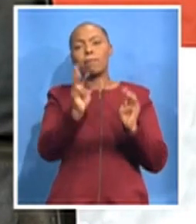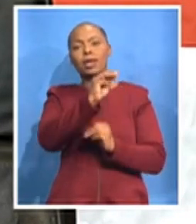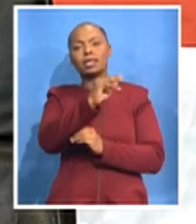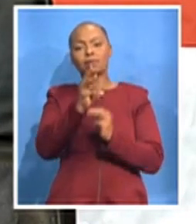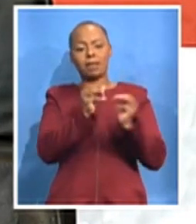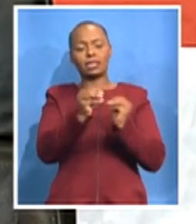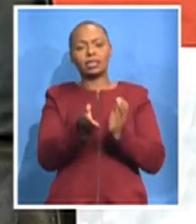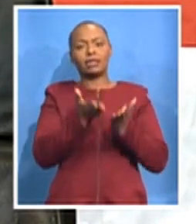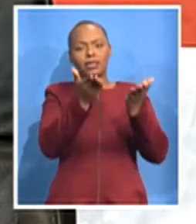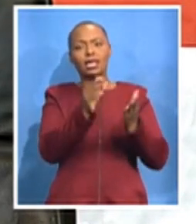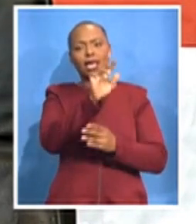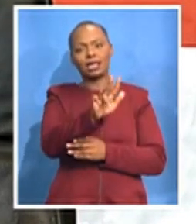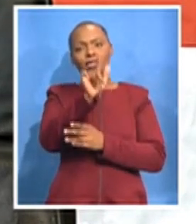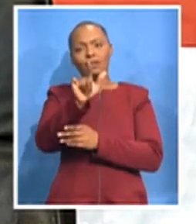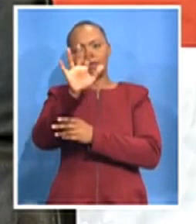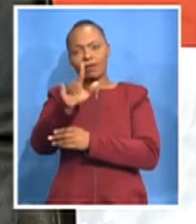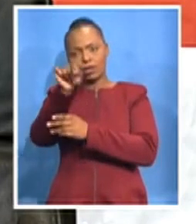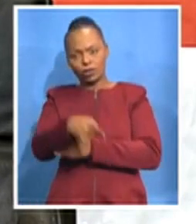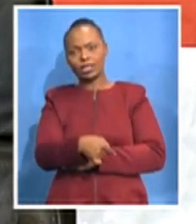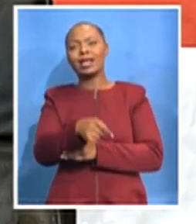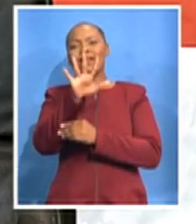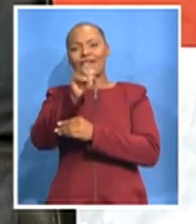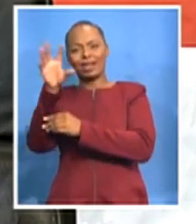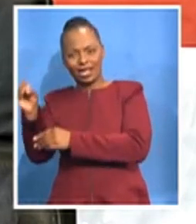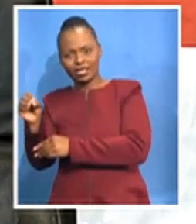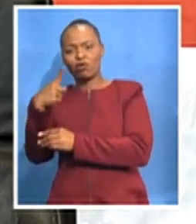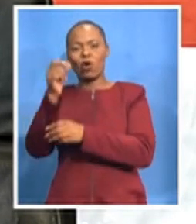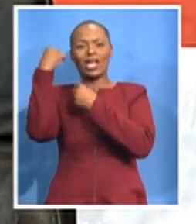807,500, and then for engineering fees was